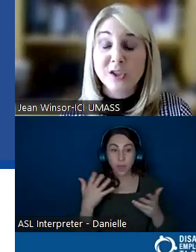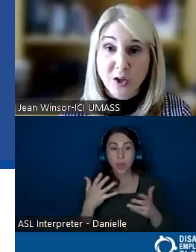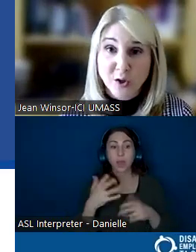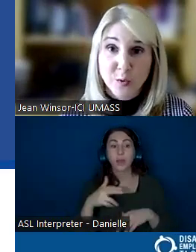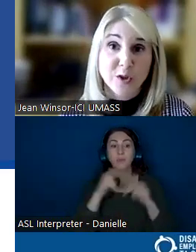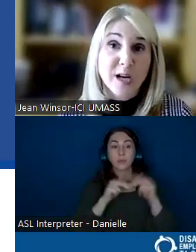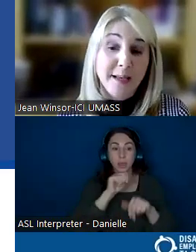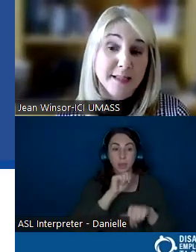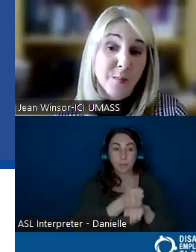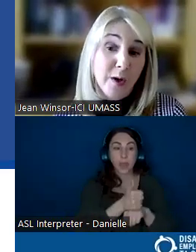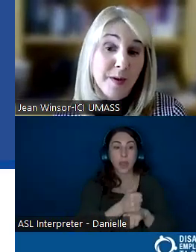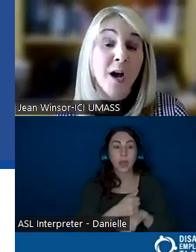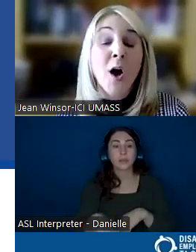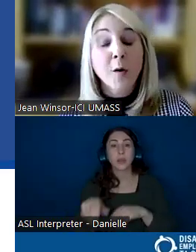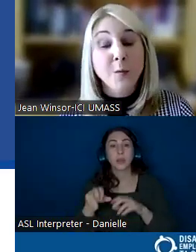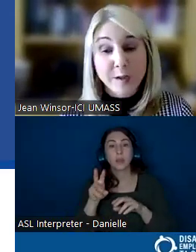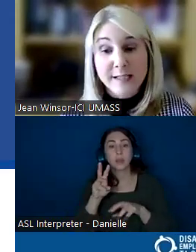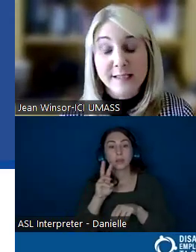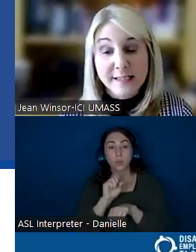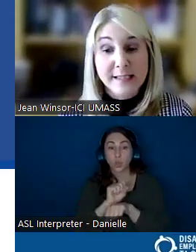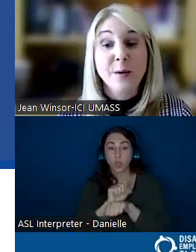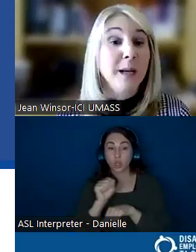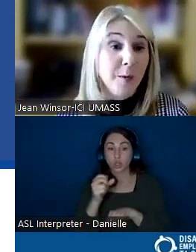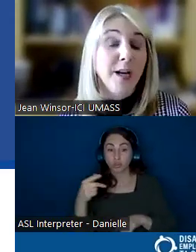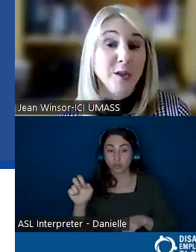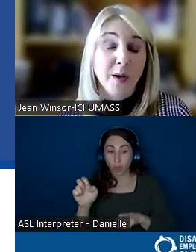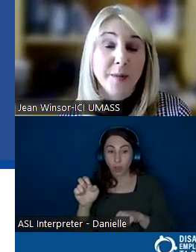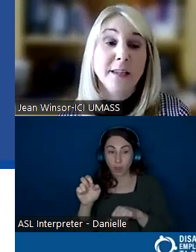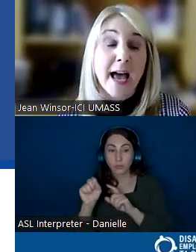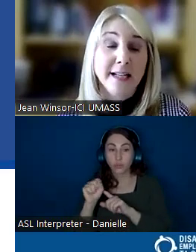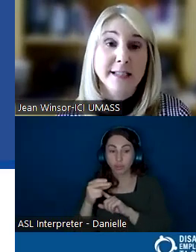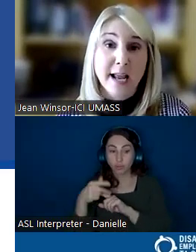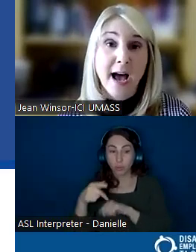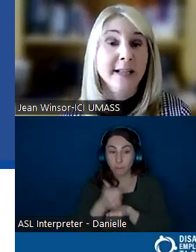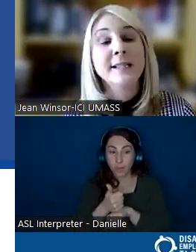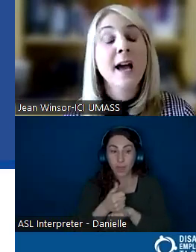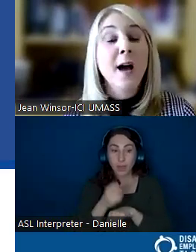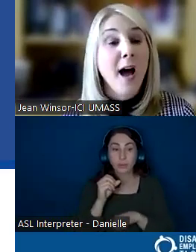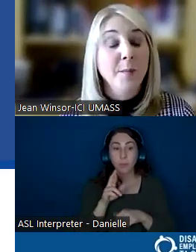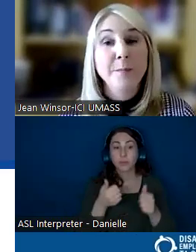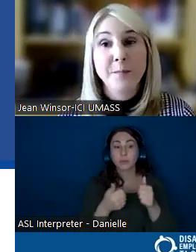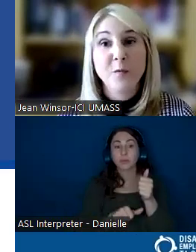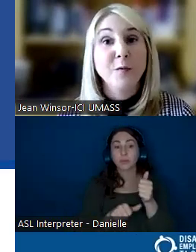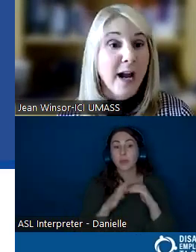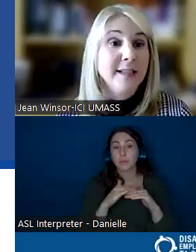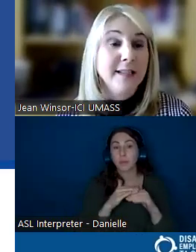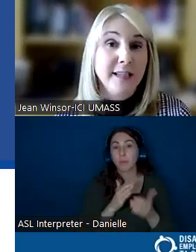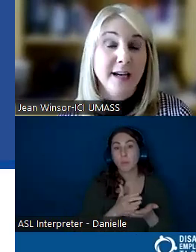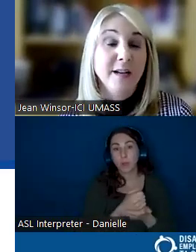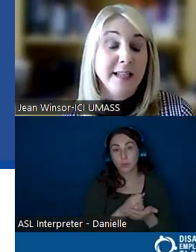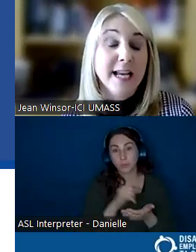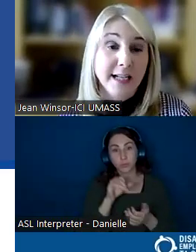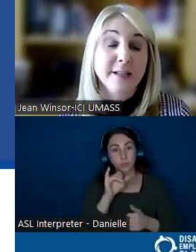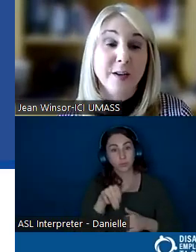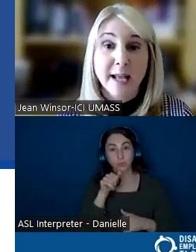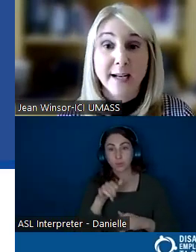facility-based, sheltered workshop-based employment or 14C sub-minimum wage employment, that does not reflect